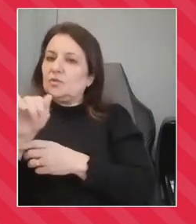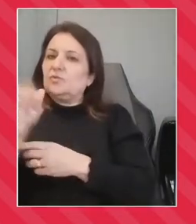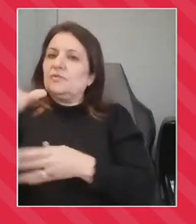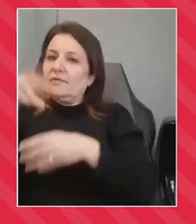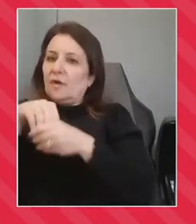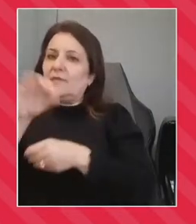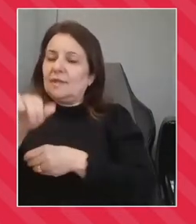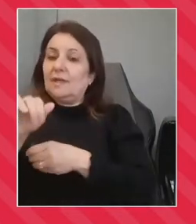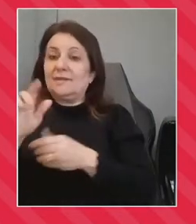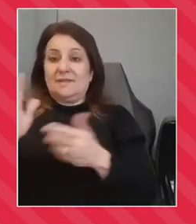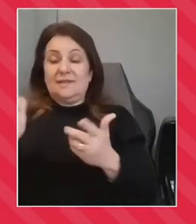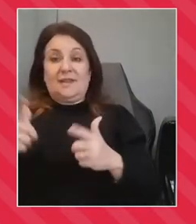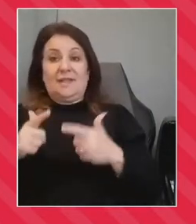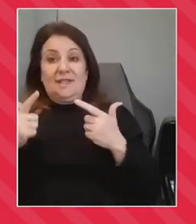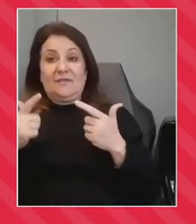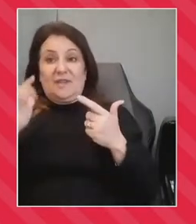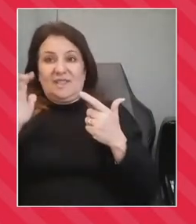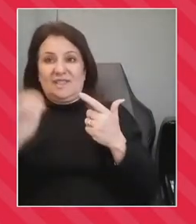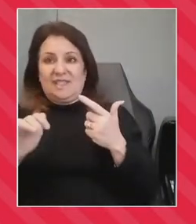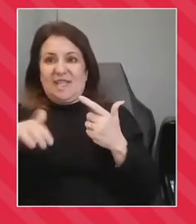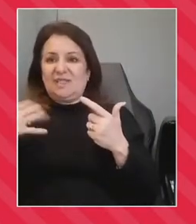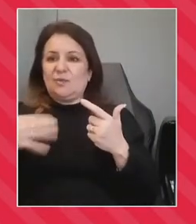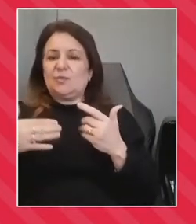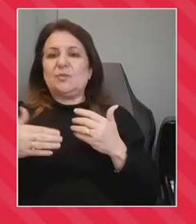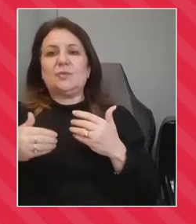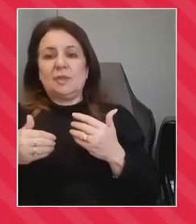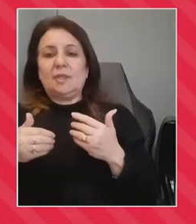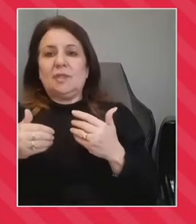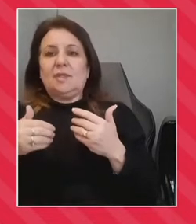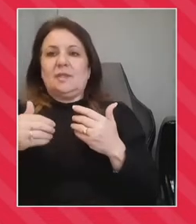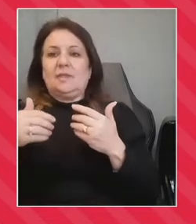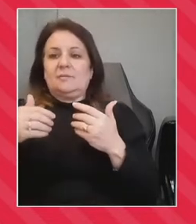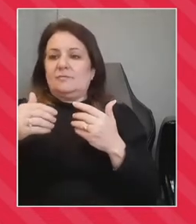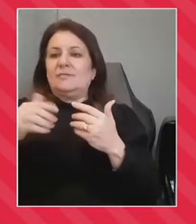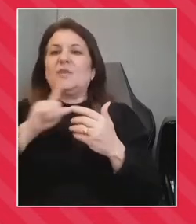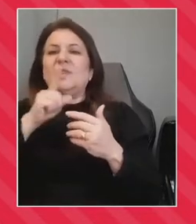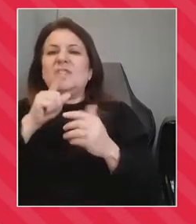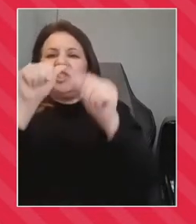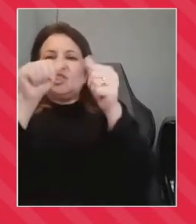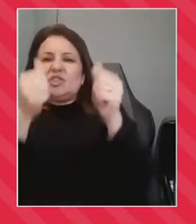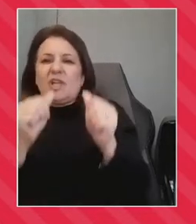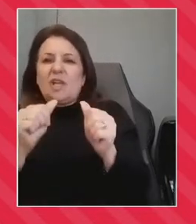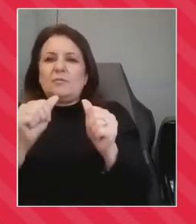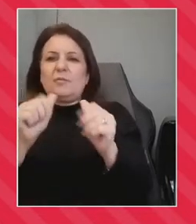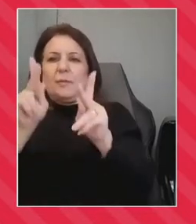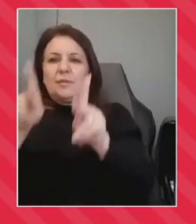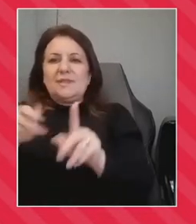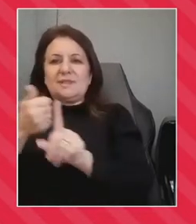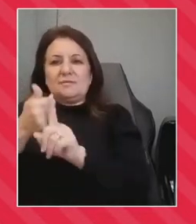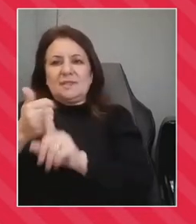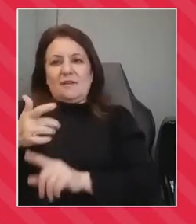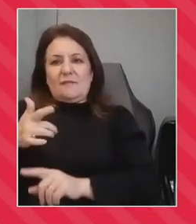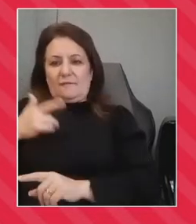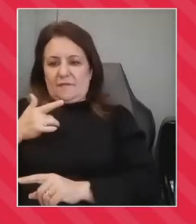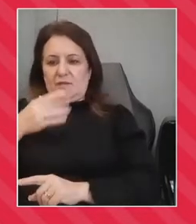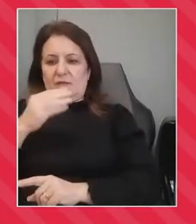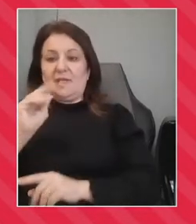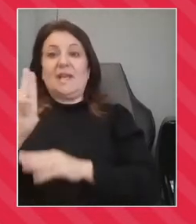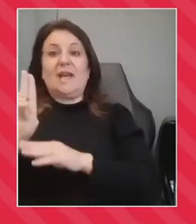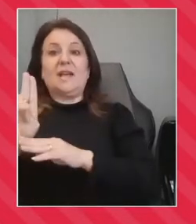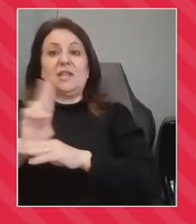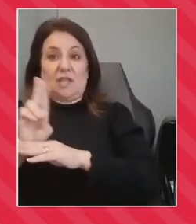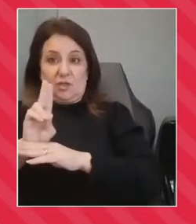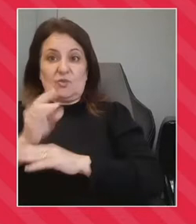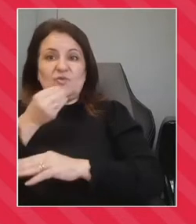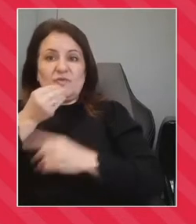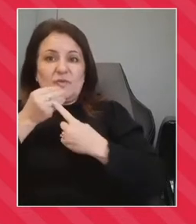Living that close to the bone can also fundamentally shape the way that a person feels about and uses food. And I find in